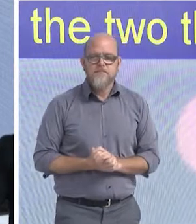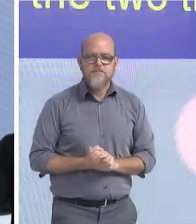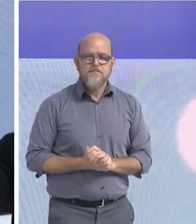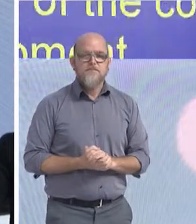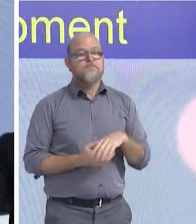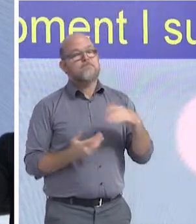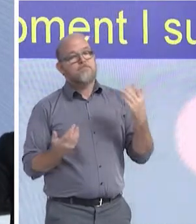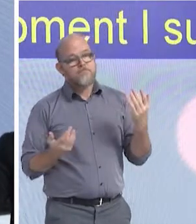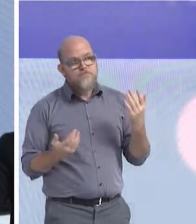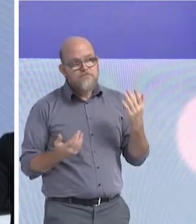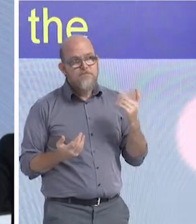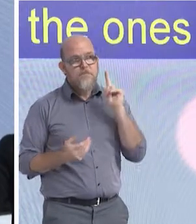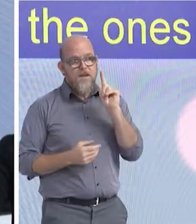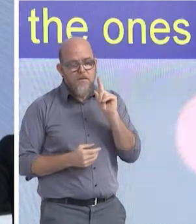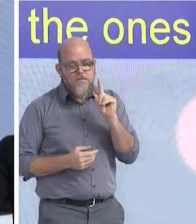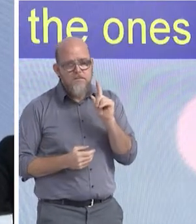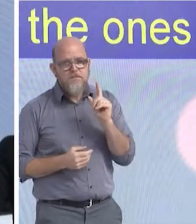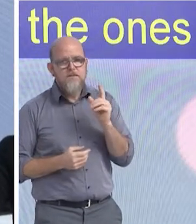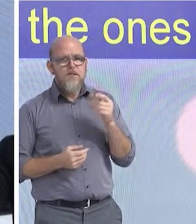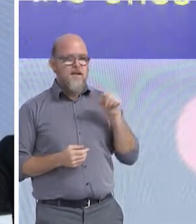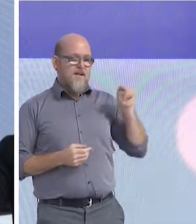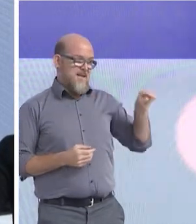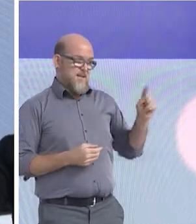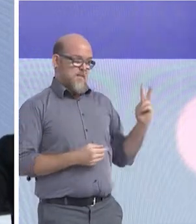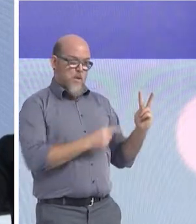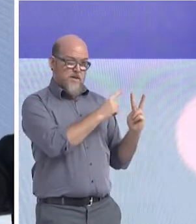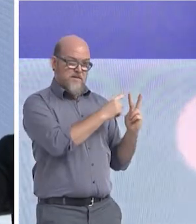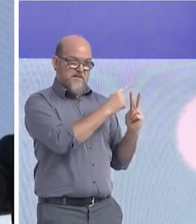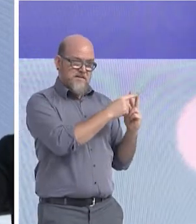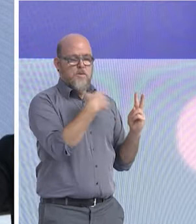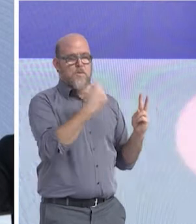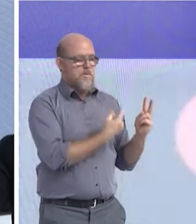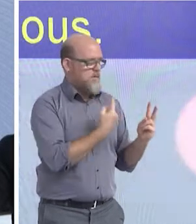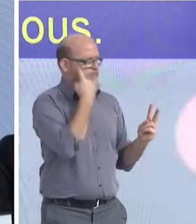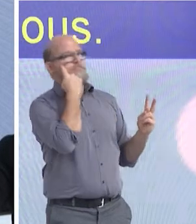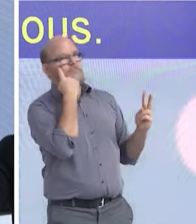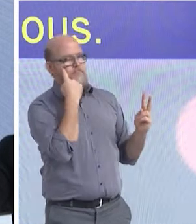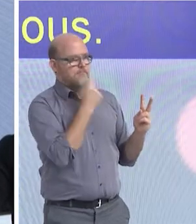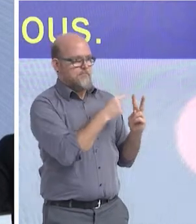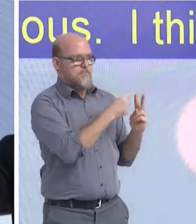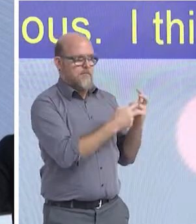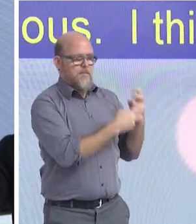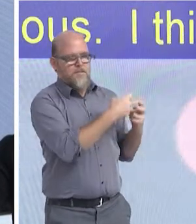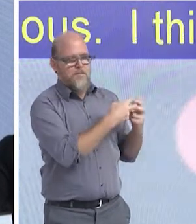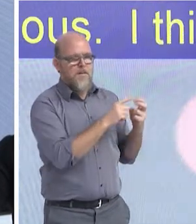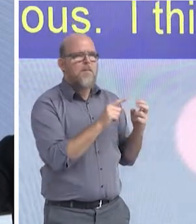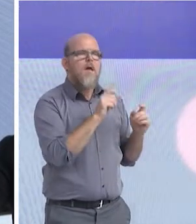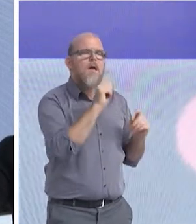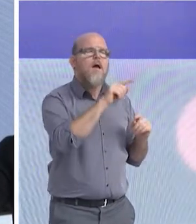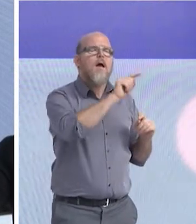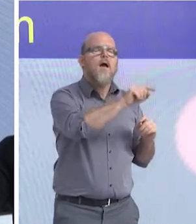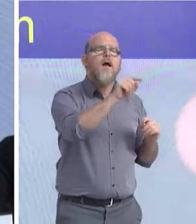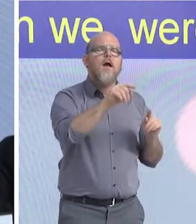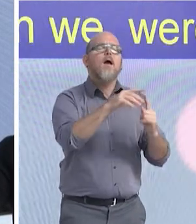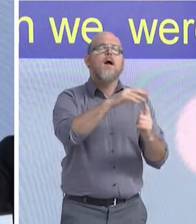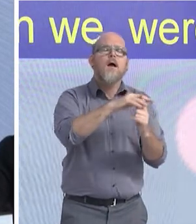ones that are most obvious. But I think one of the, I was just, when we were chatting just before this, I've